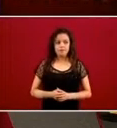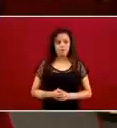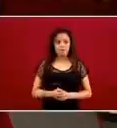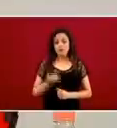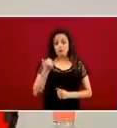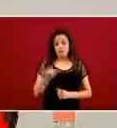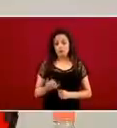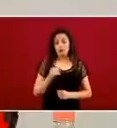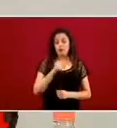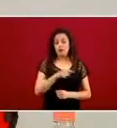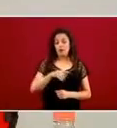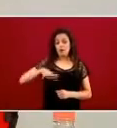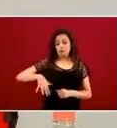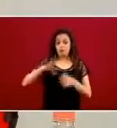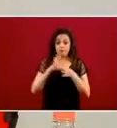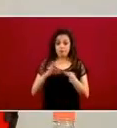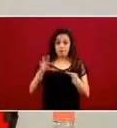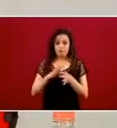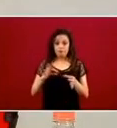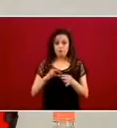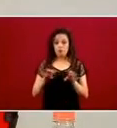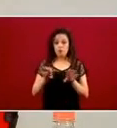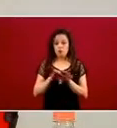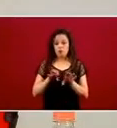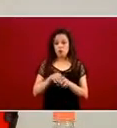compensated appropriately for that.